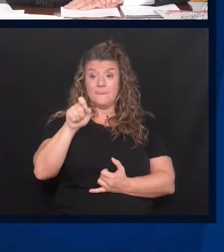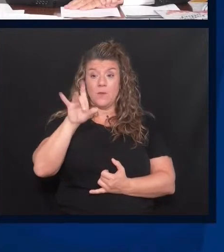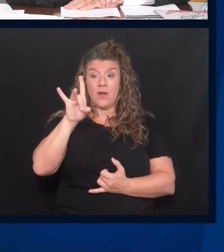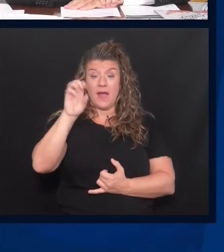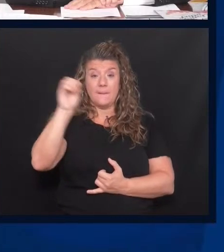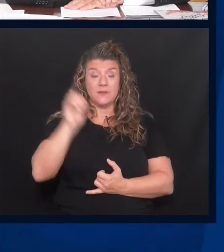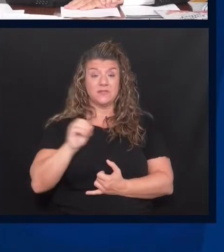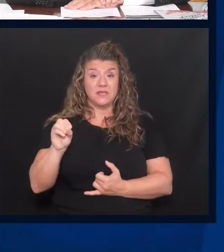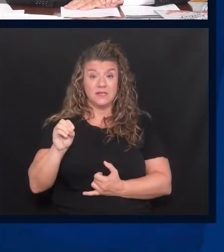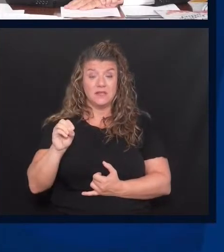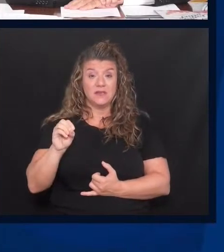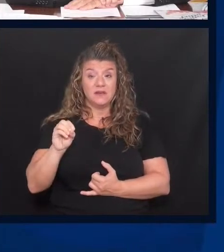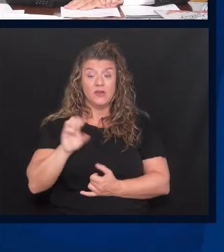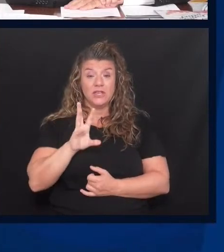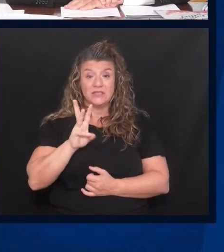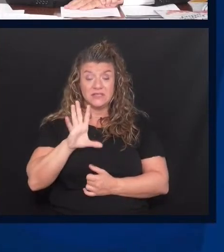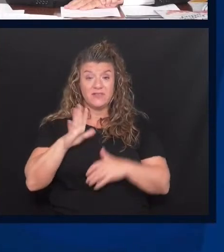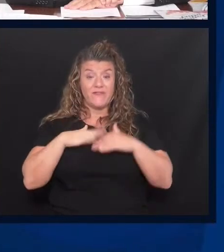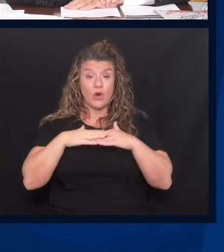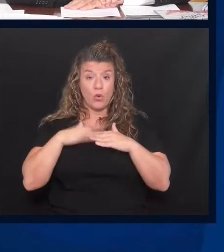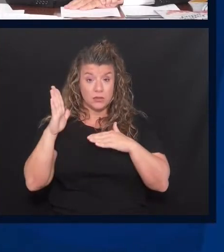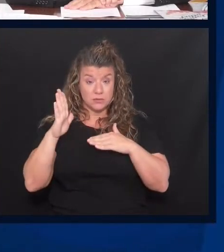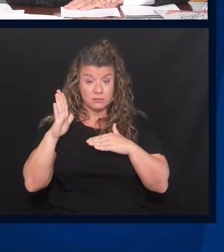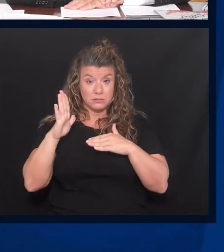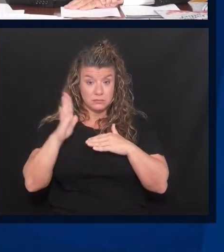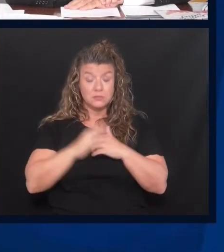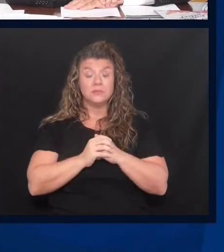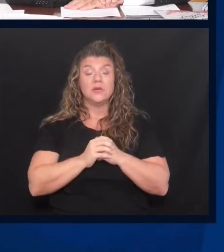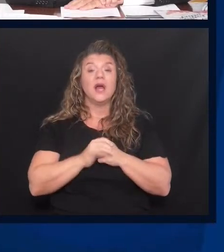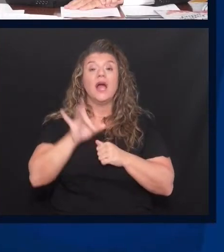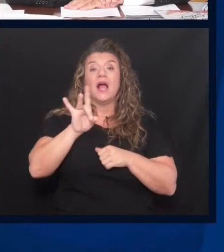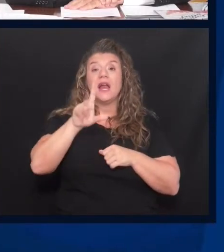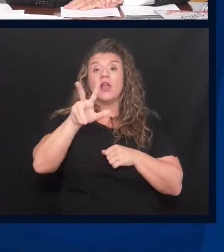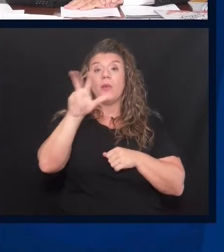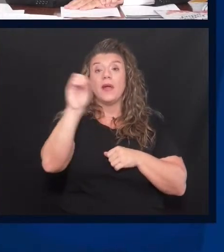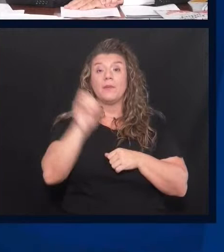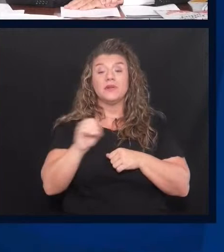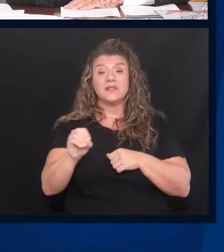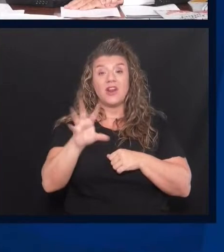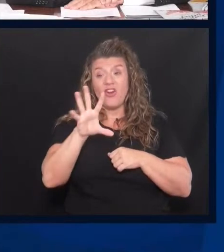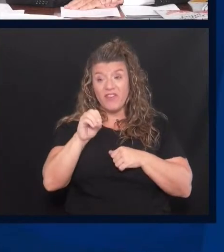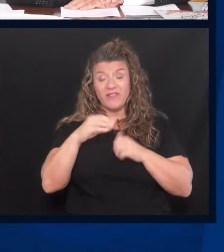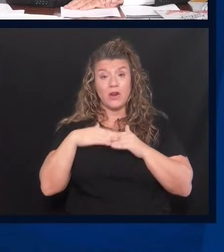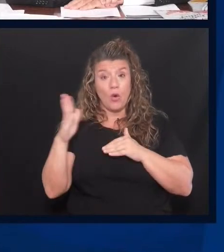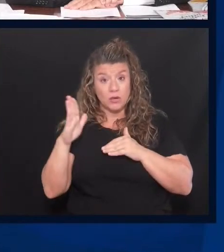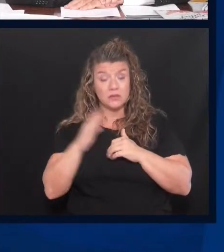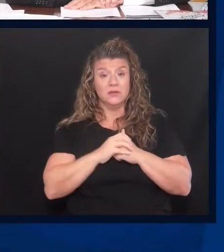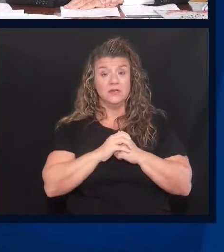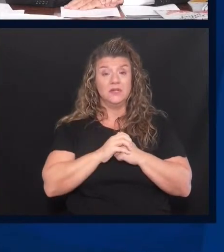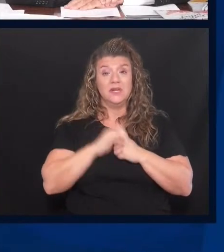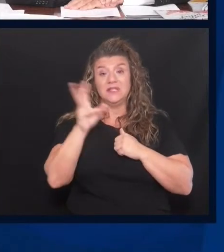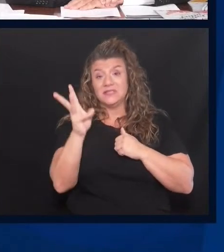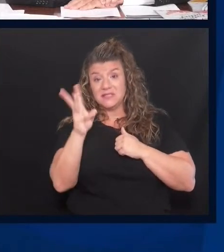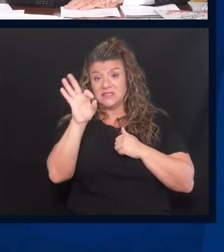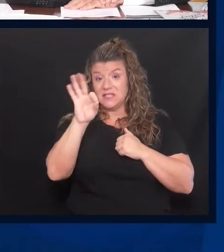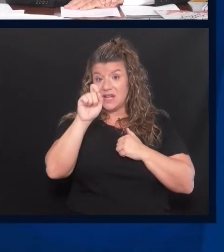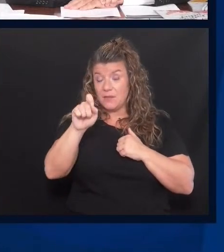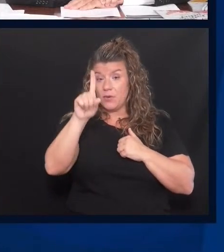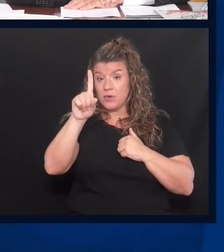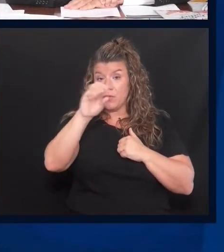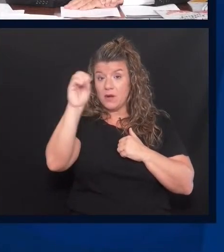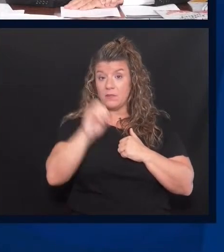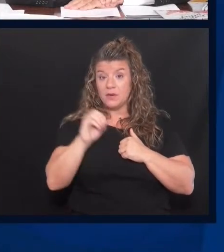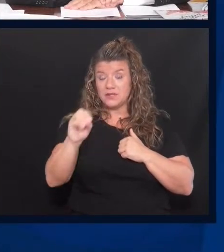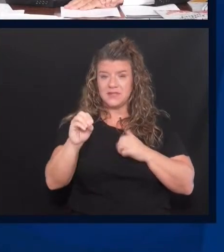89.8% on our 65 and olders. We're at 83% of our 50 and olders. We're at